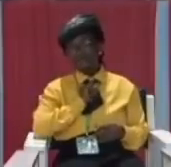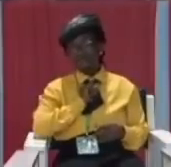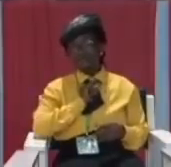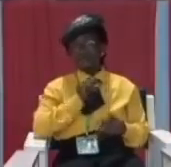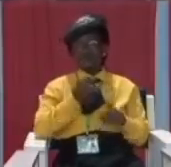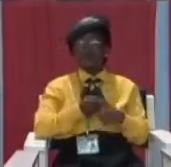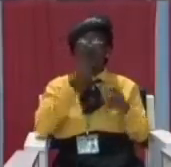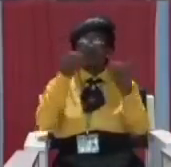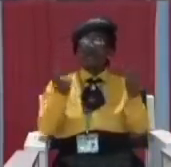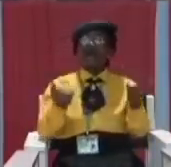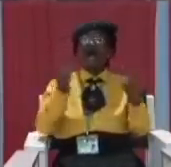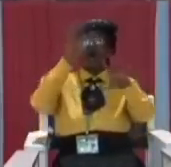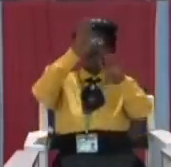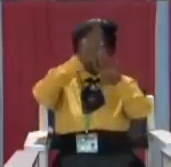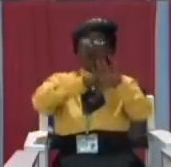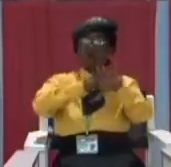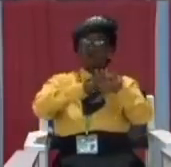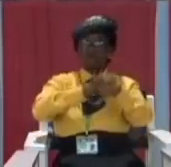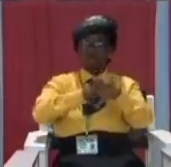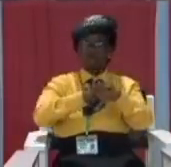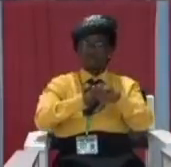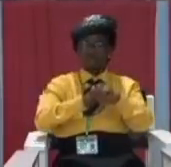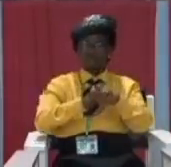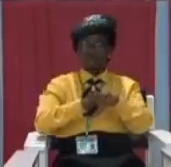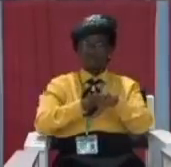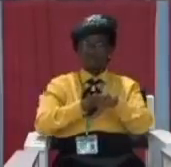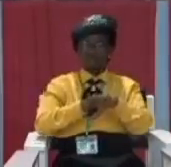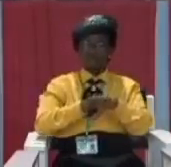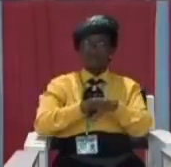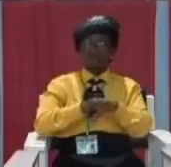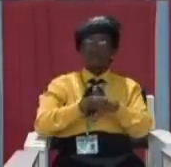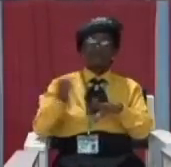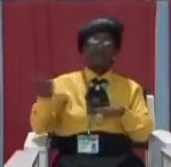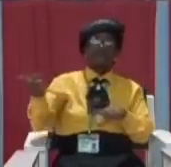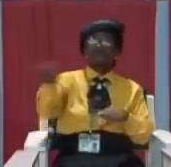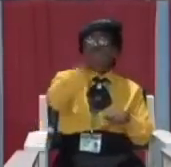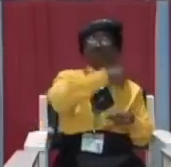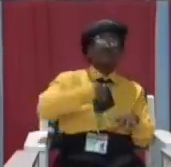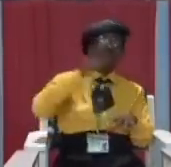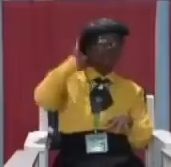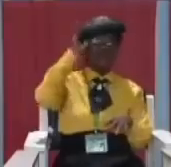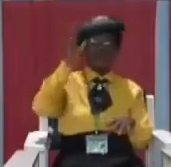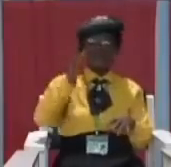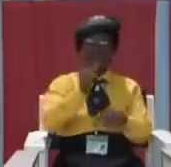from now on, we will receive power.